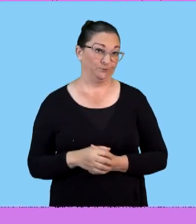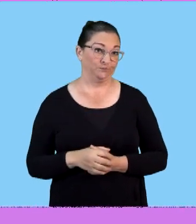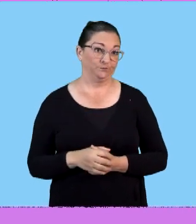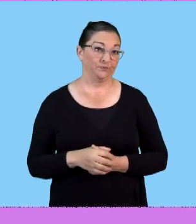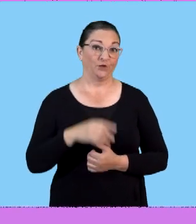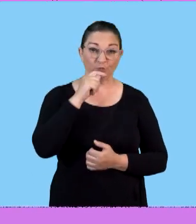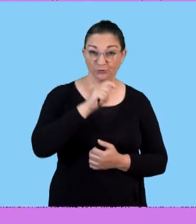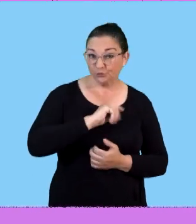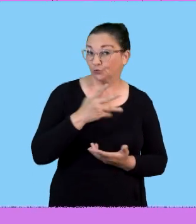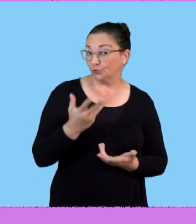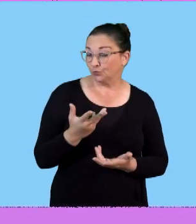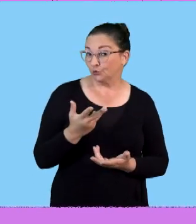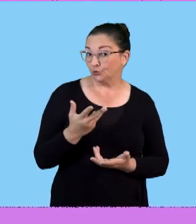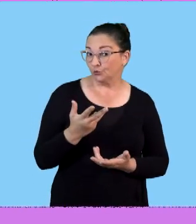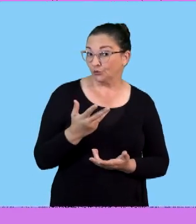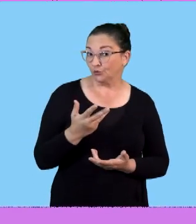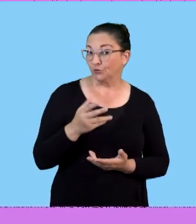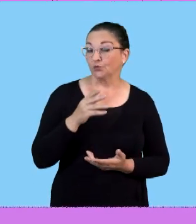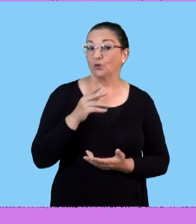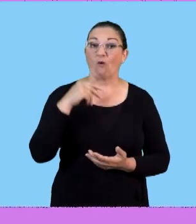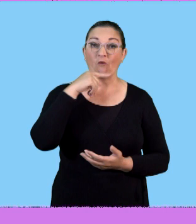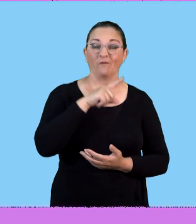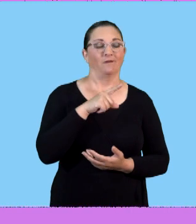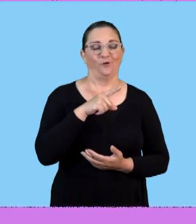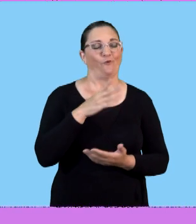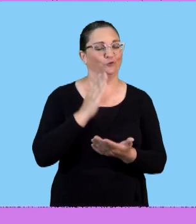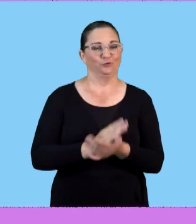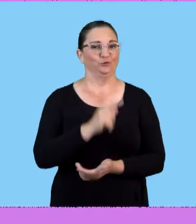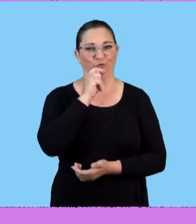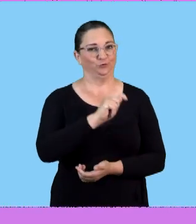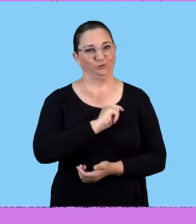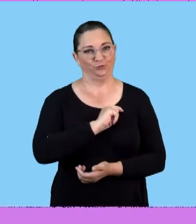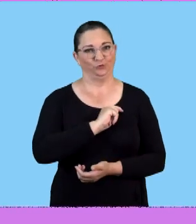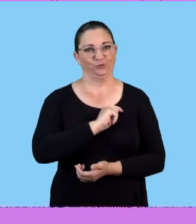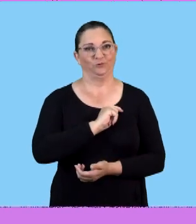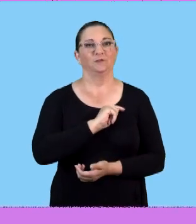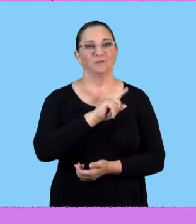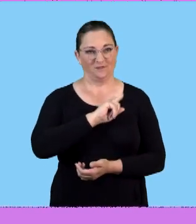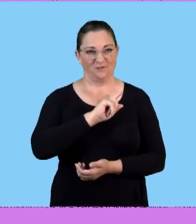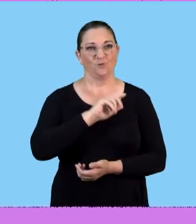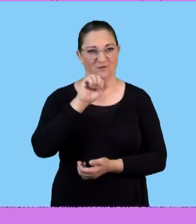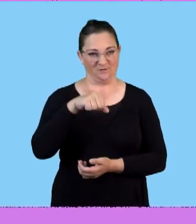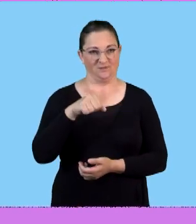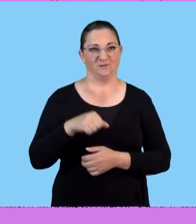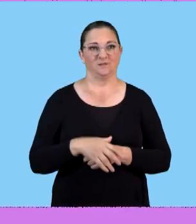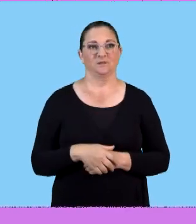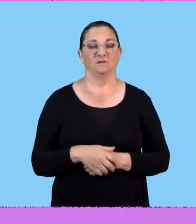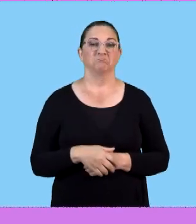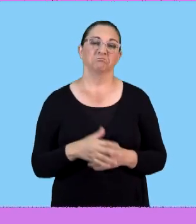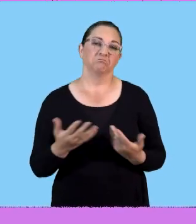kilometers, right? In this case, that's definitely true, right? Two-dimensional, and we